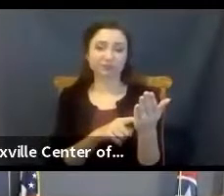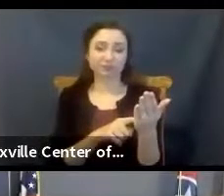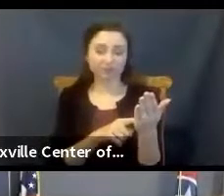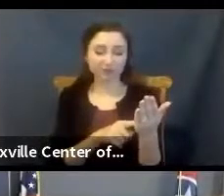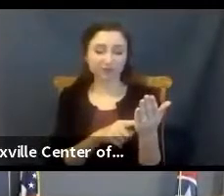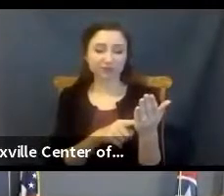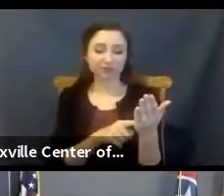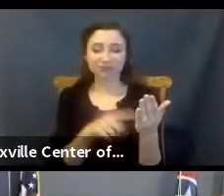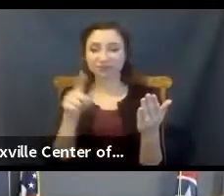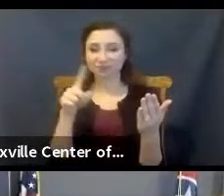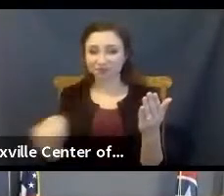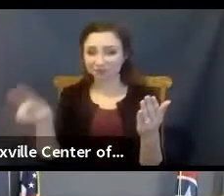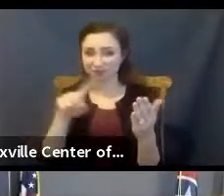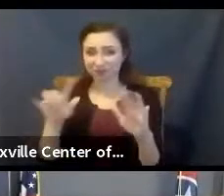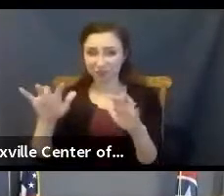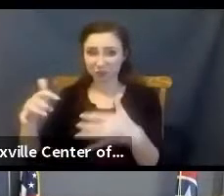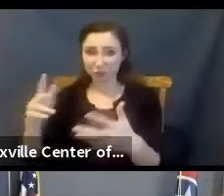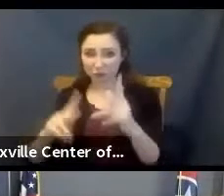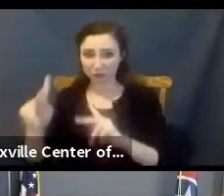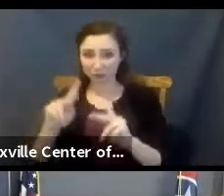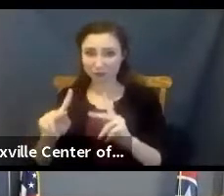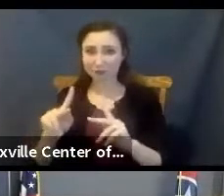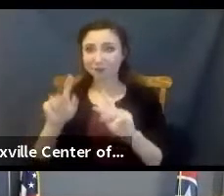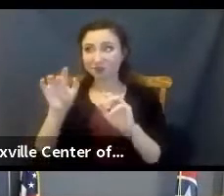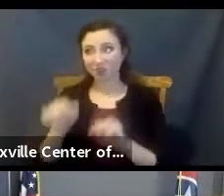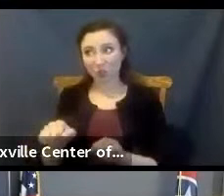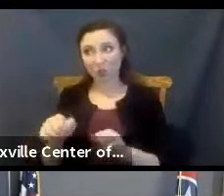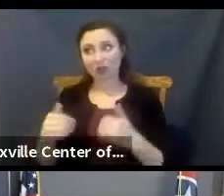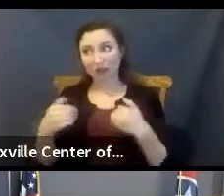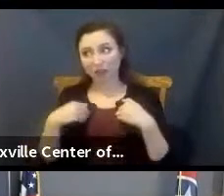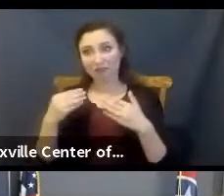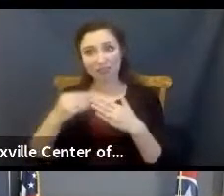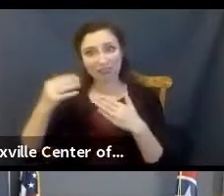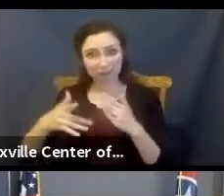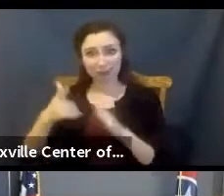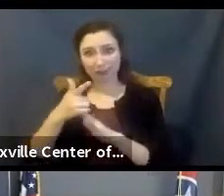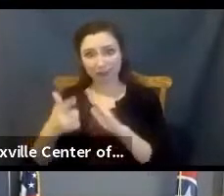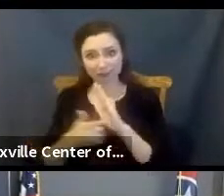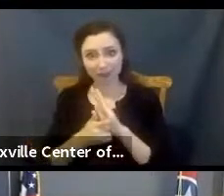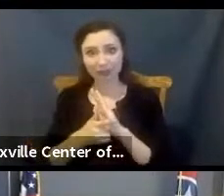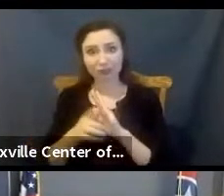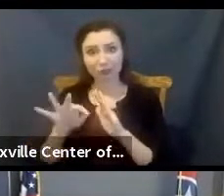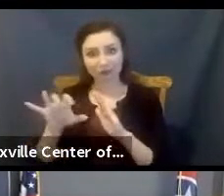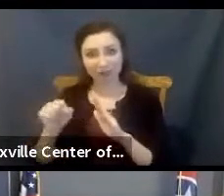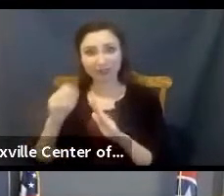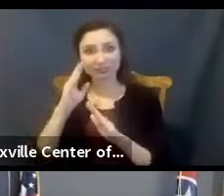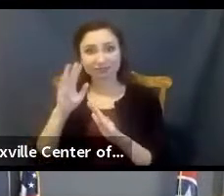those entities can amass a great deal of money for legal fees and they will have a top flight attorney.